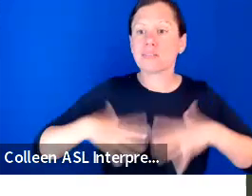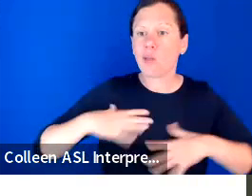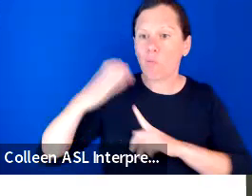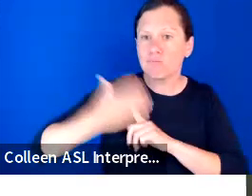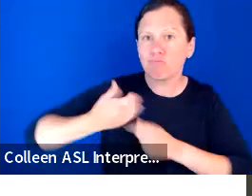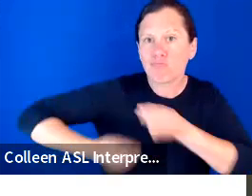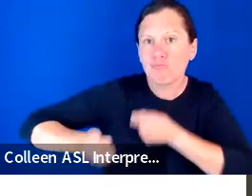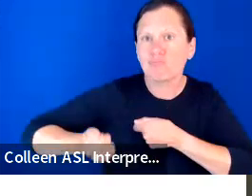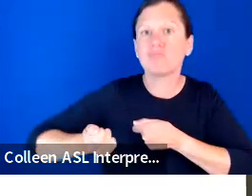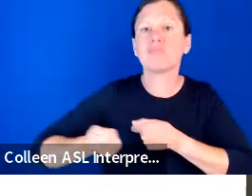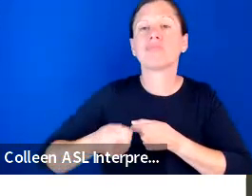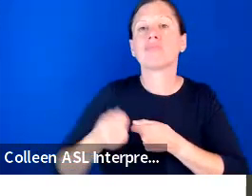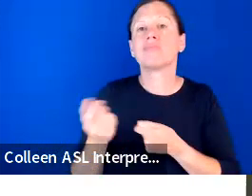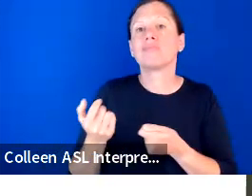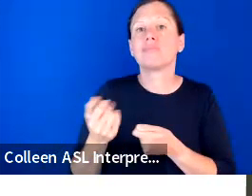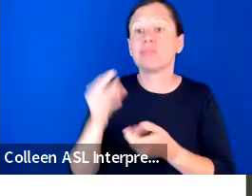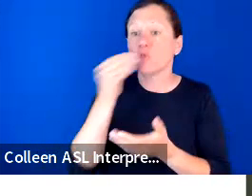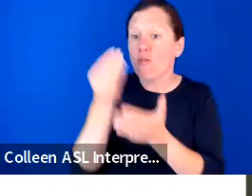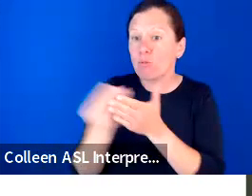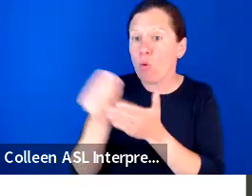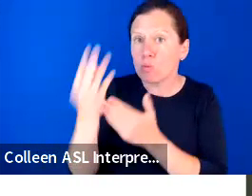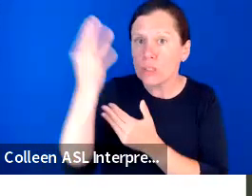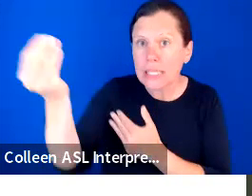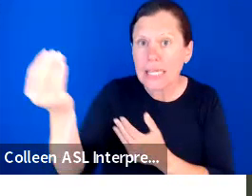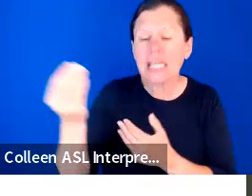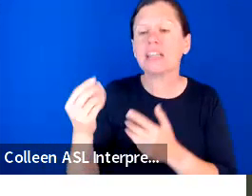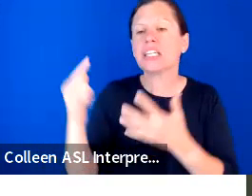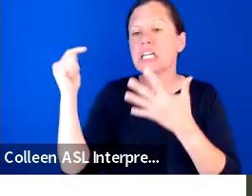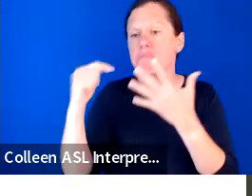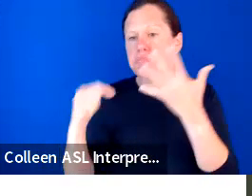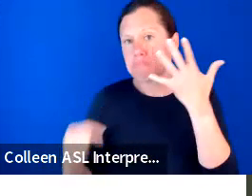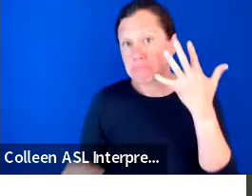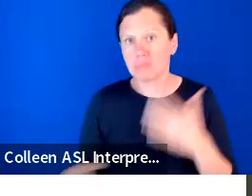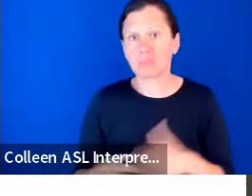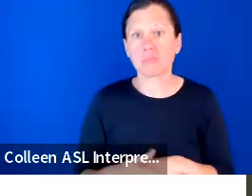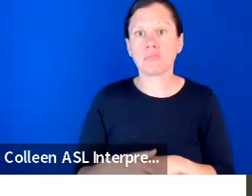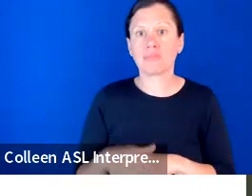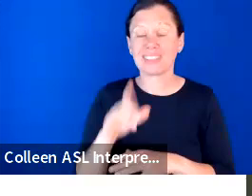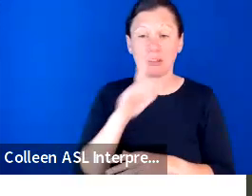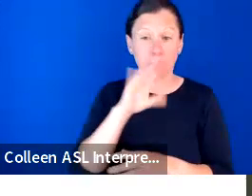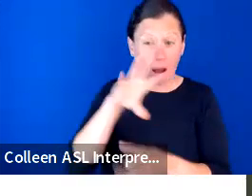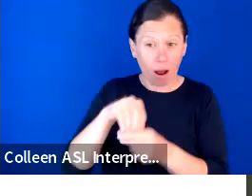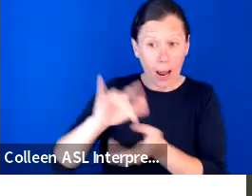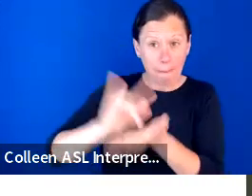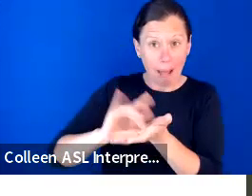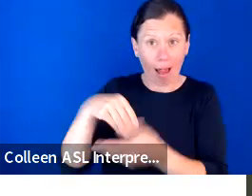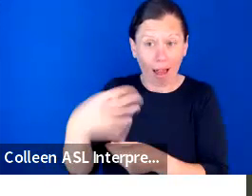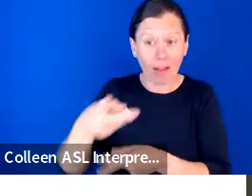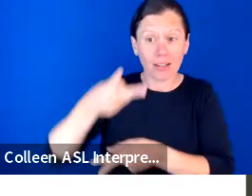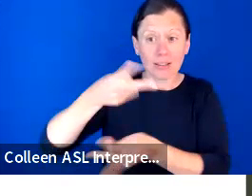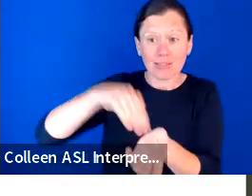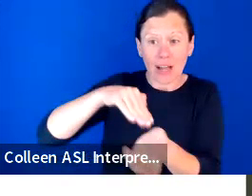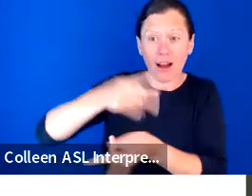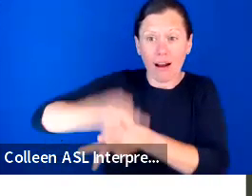grocery shopping, and more. It does not include medical care like doctor's visits and treatment for medical